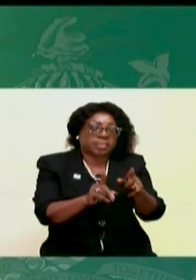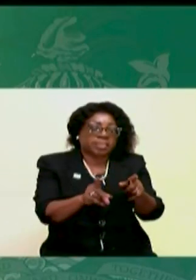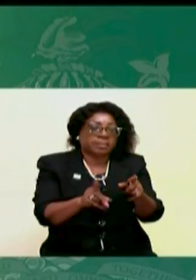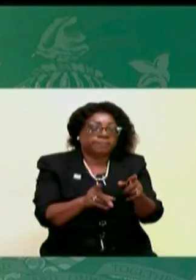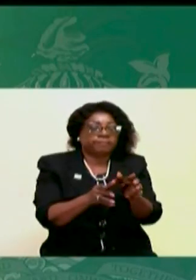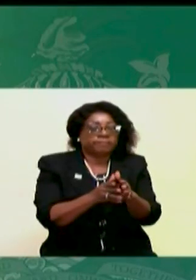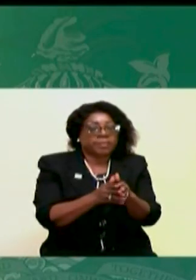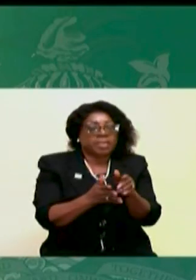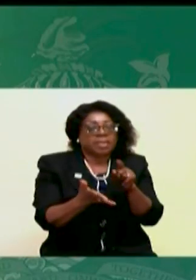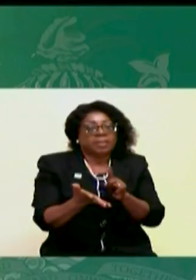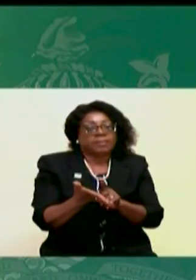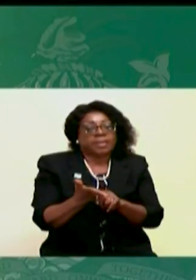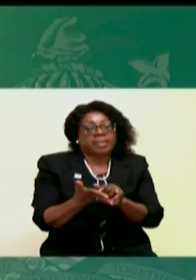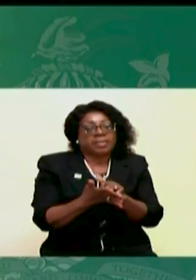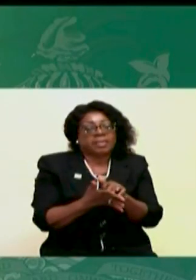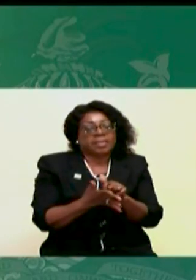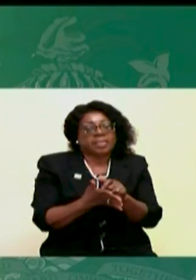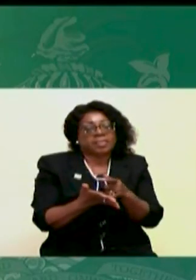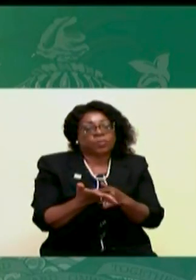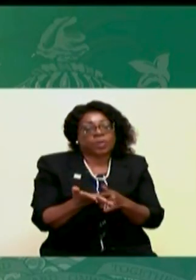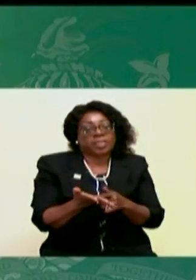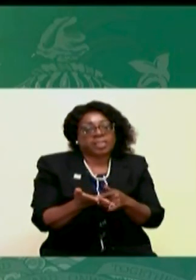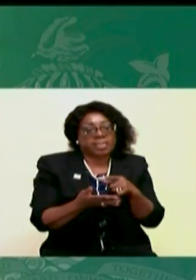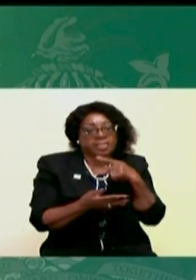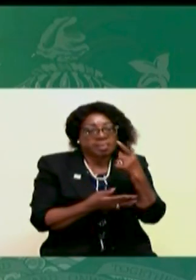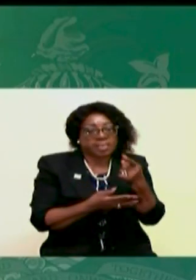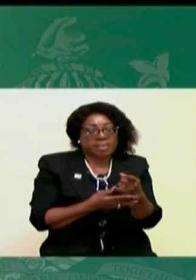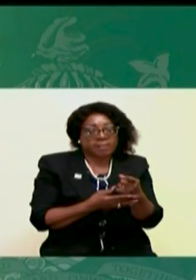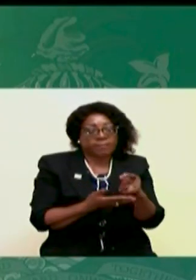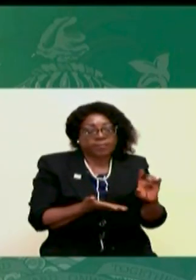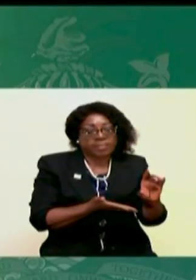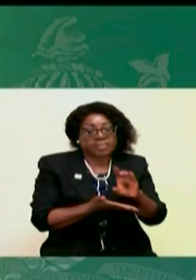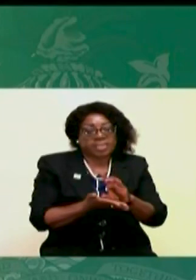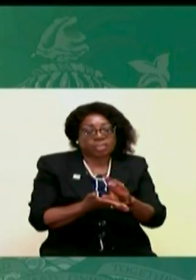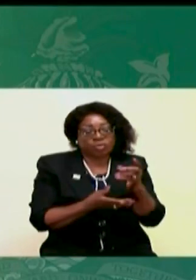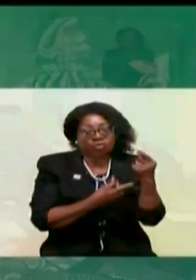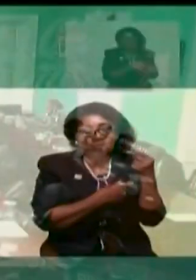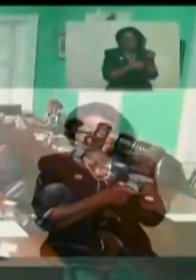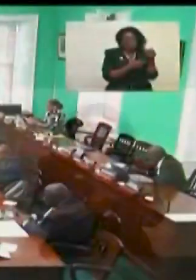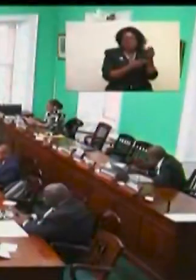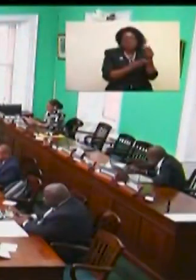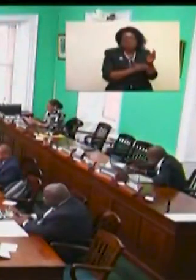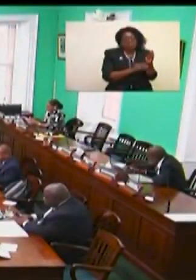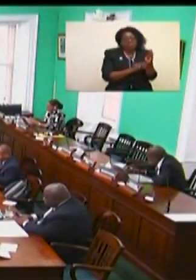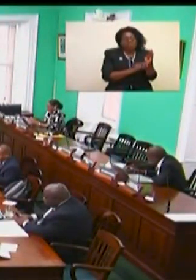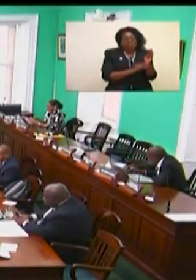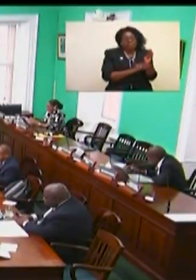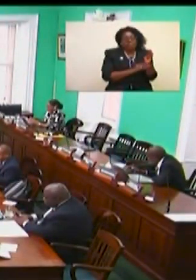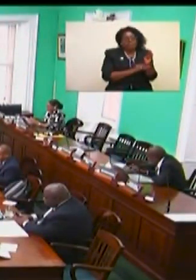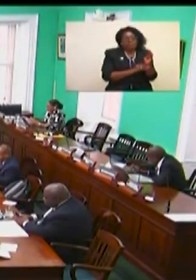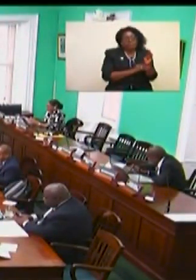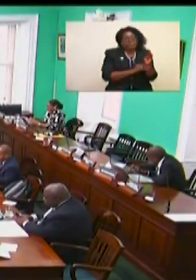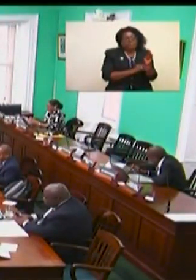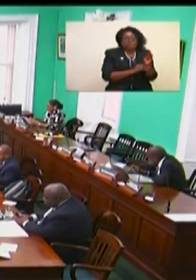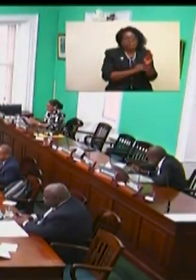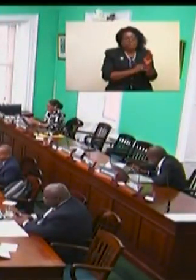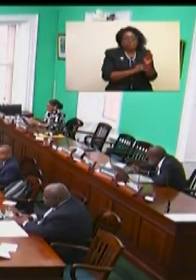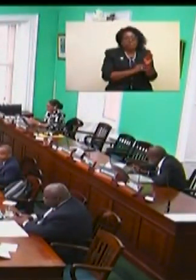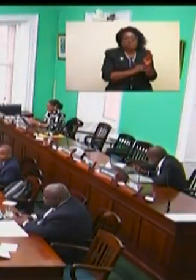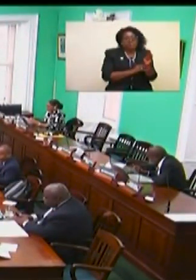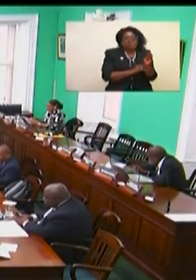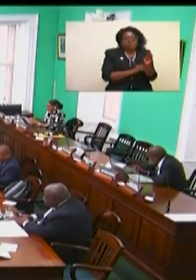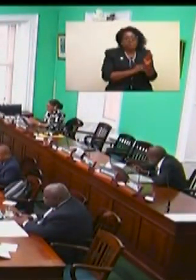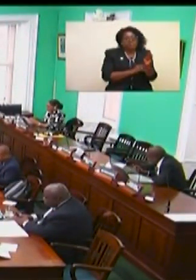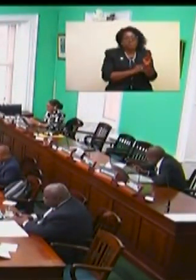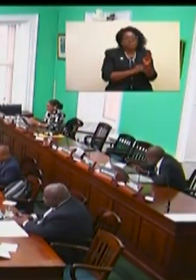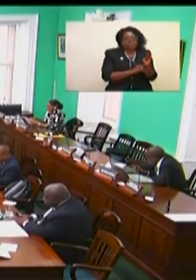That is what he said. I am Lewis, the member for Central Grand Bahama. I said Central Grand Bahama. Central Grand